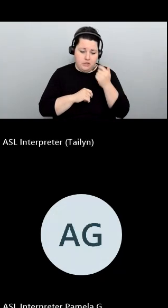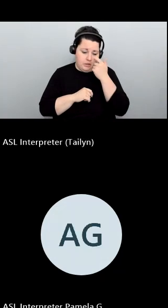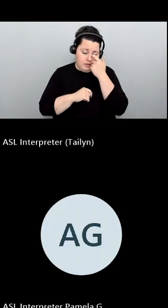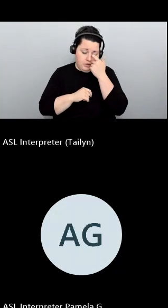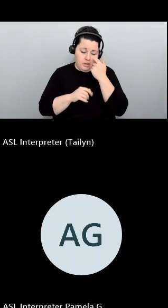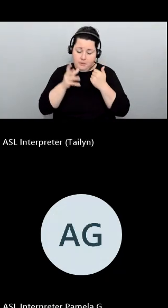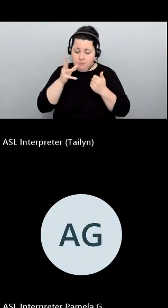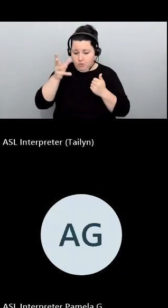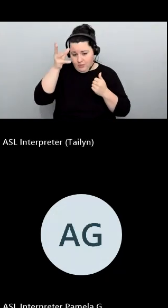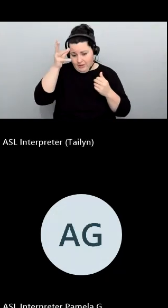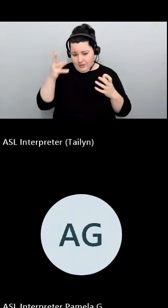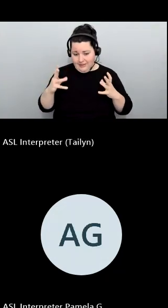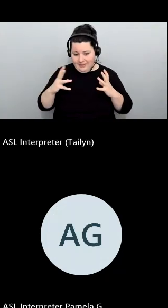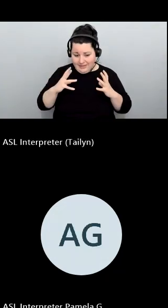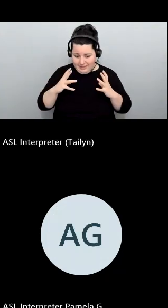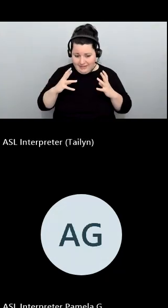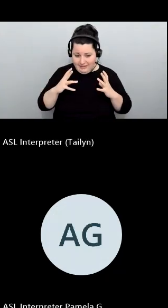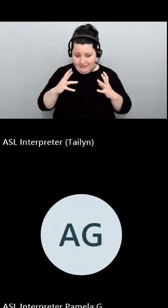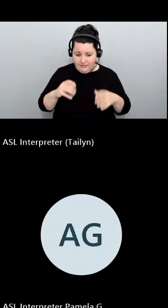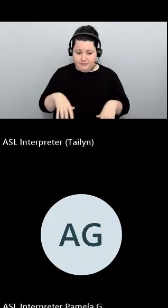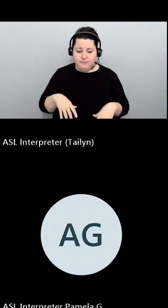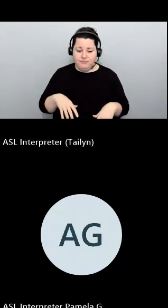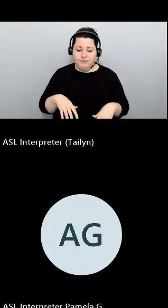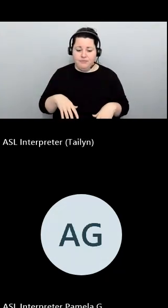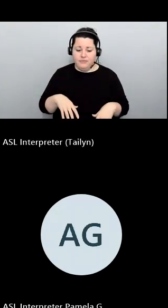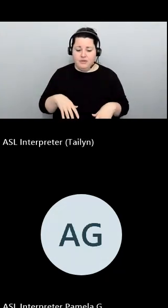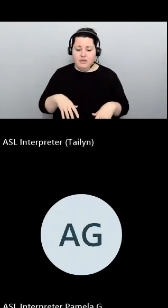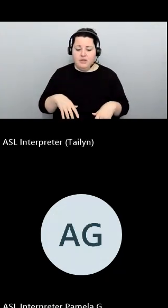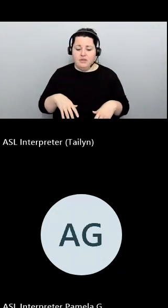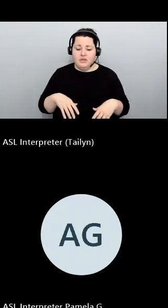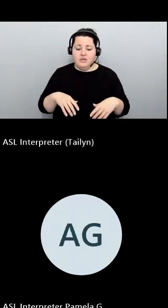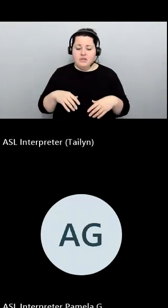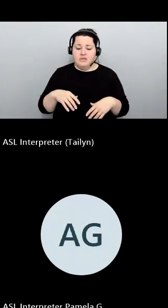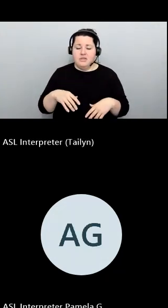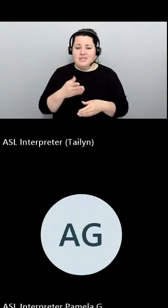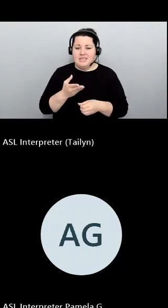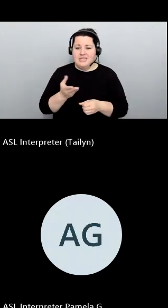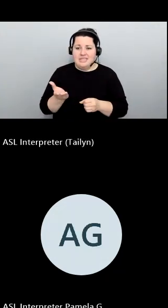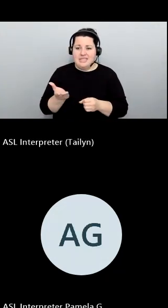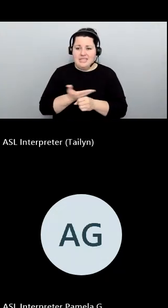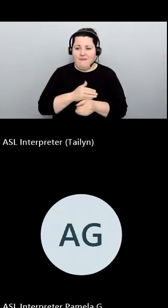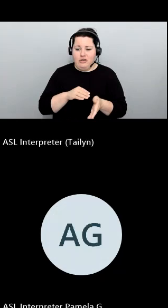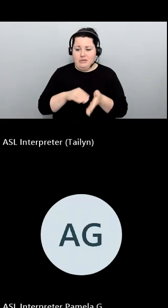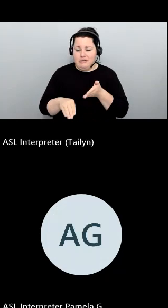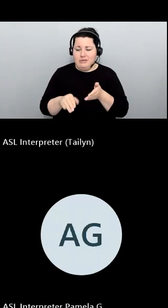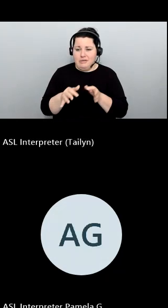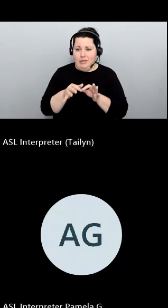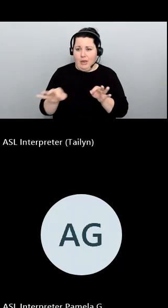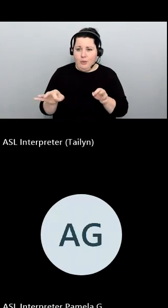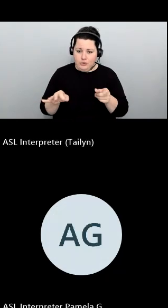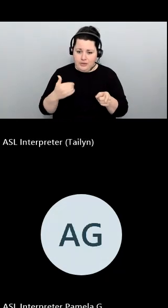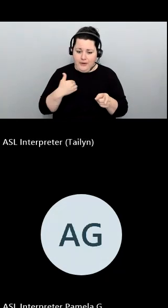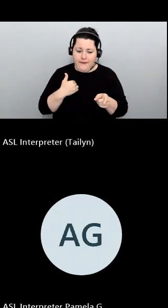Parental leave, I already gave that example. We have severance language in our contract about